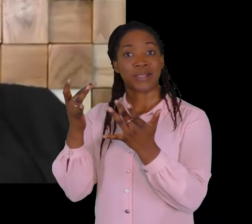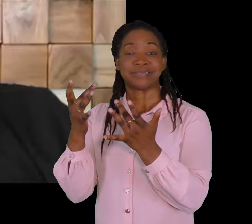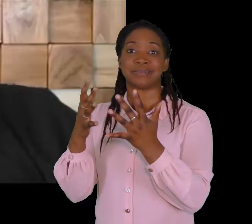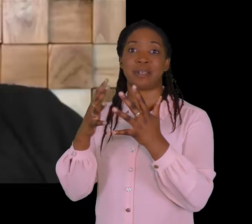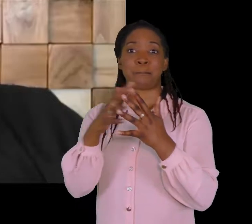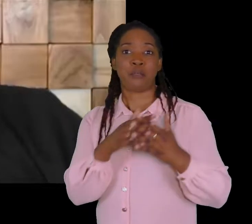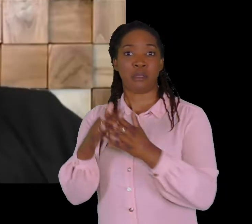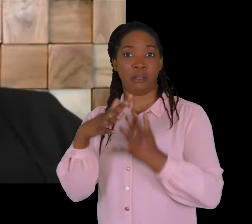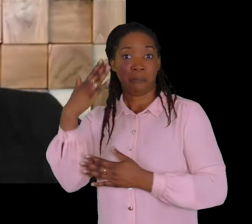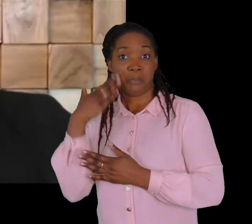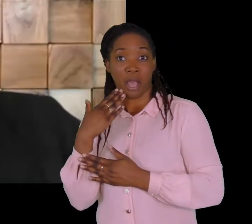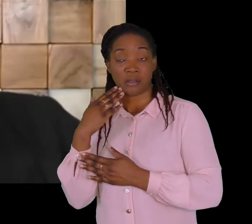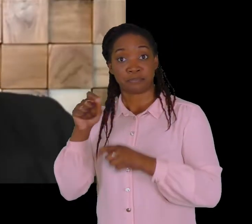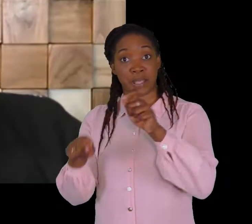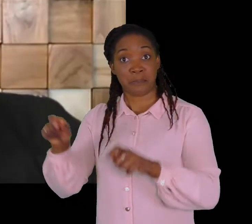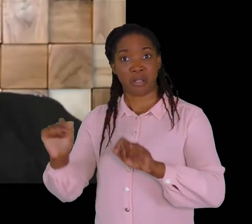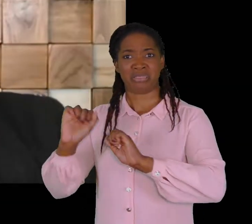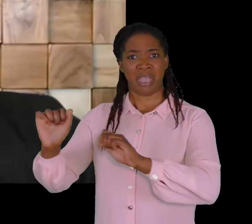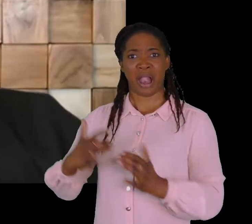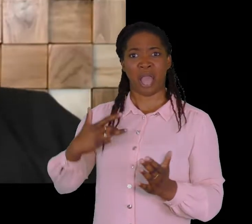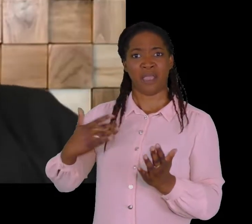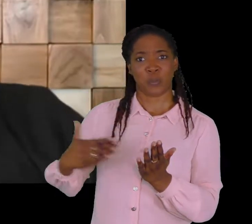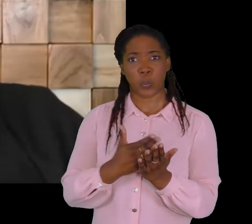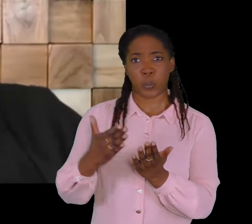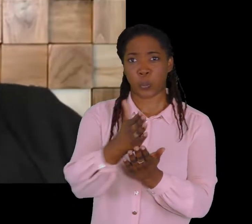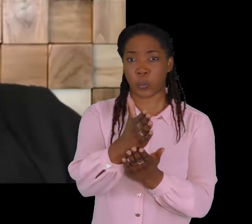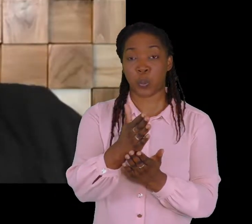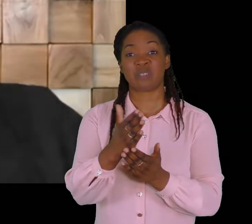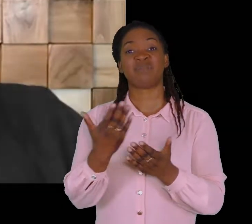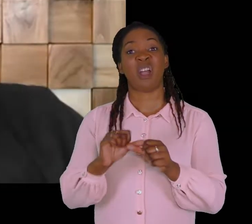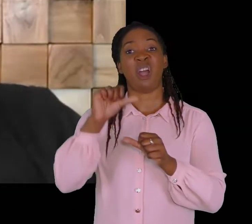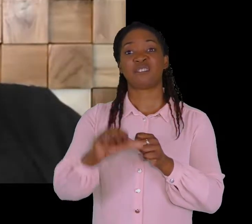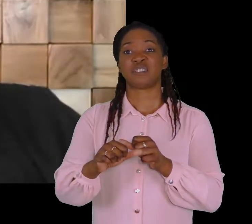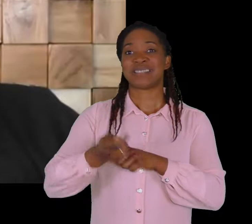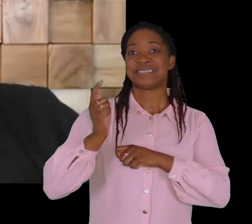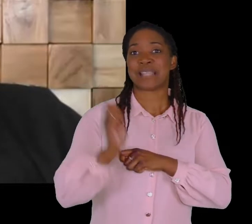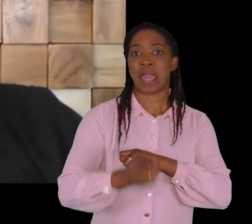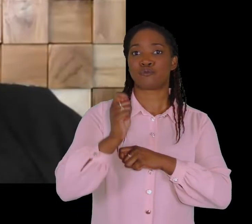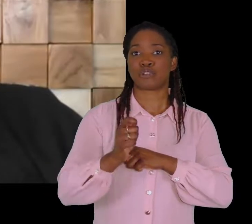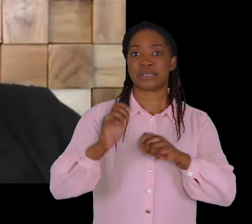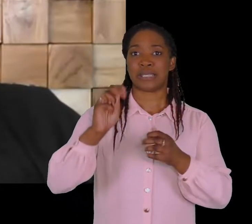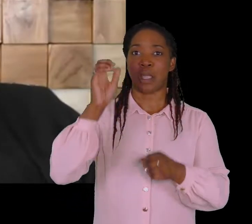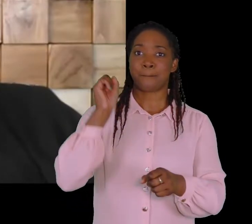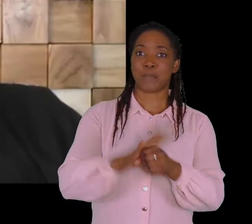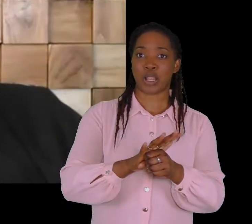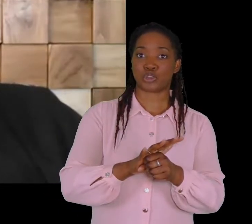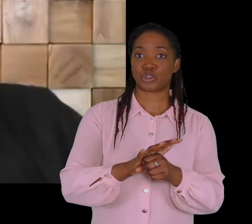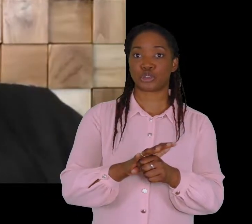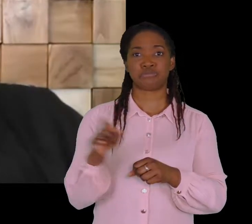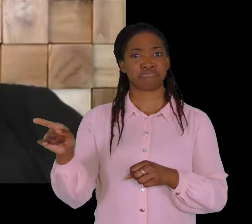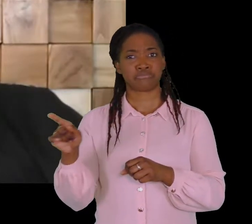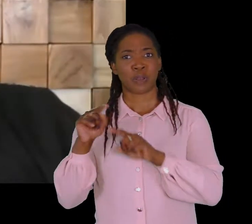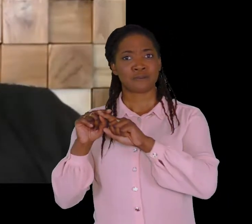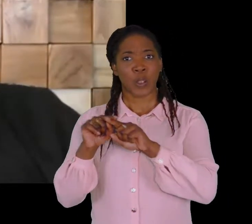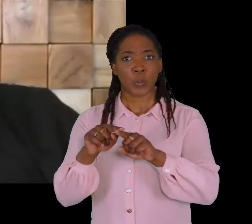mapping African-American life in the Southern United States in the early 20th century, just a few years after the abolition of slavery, which was called